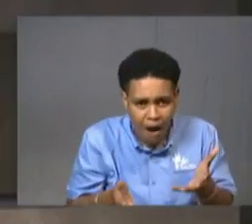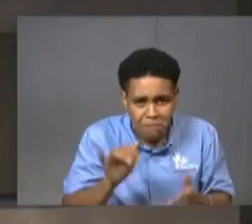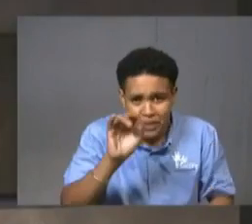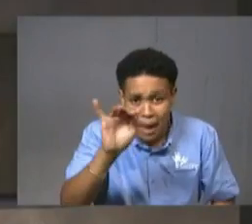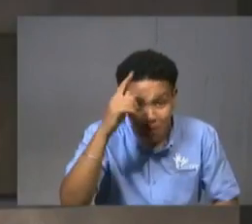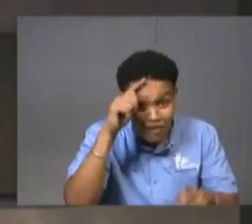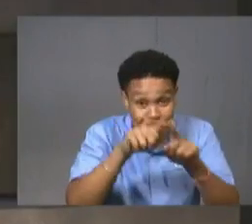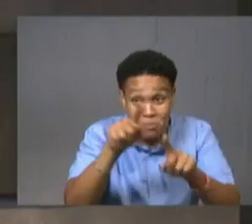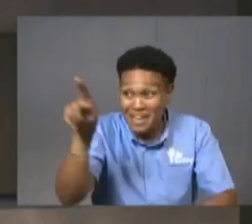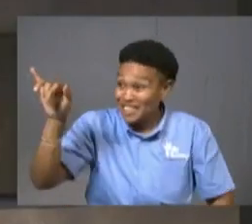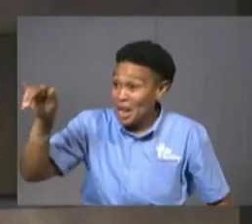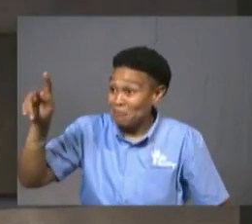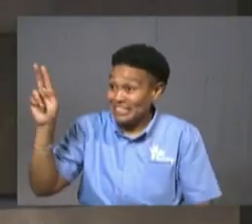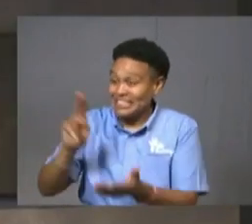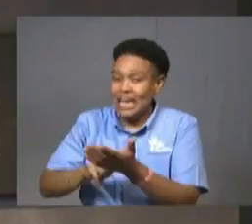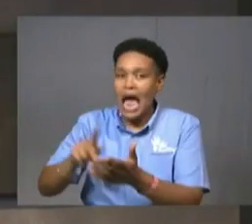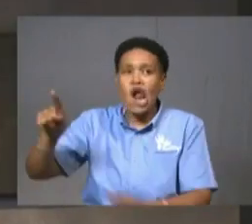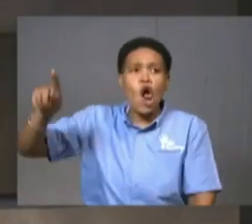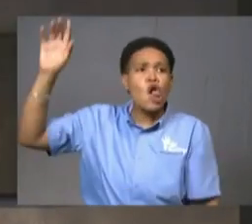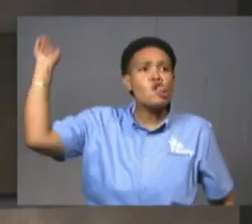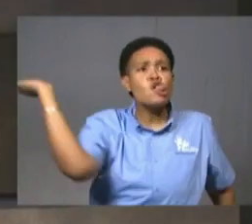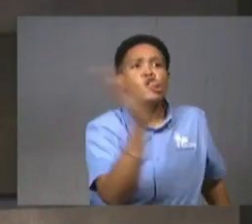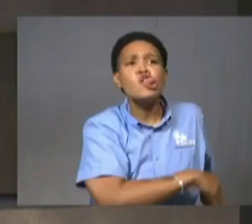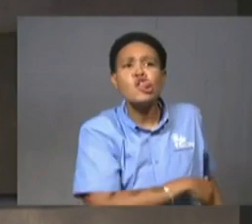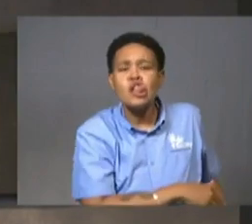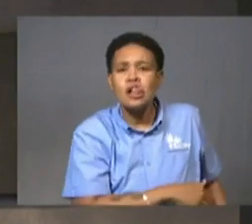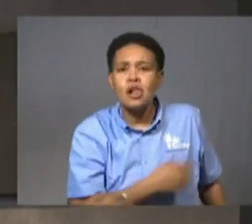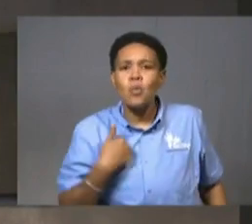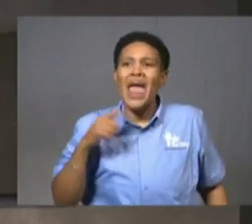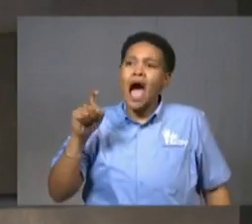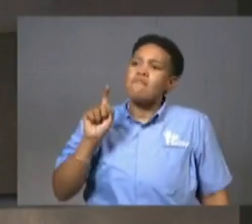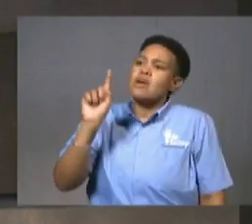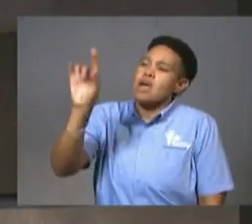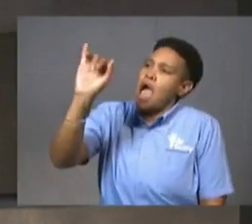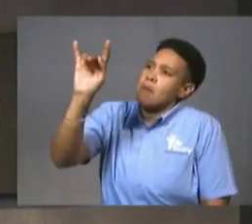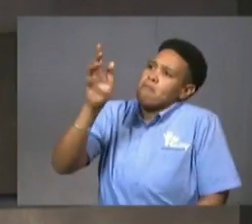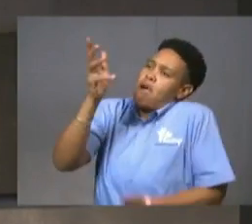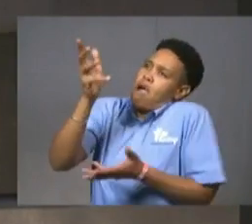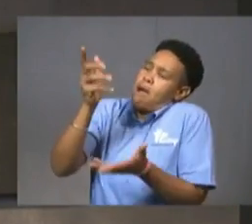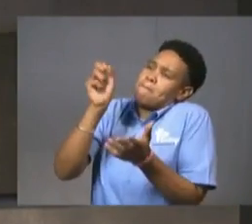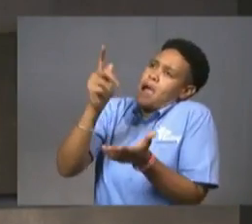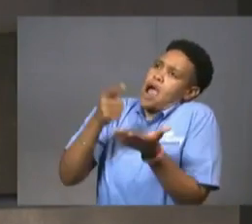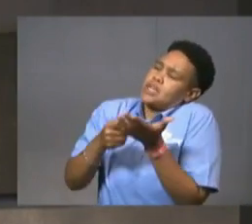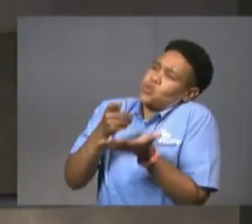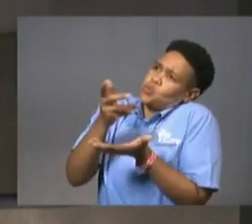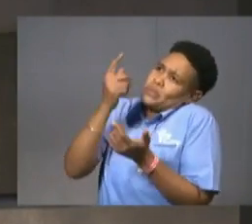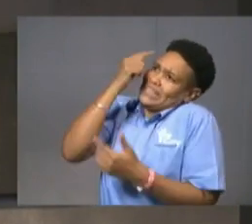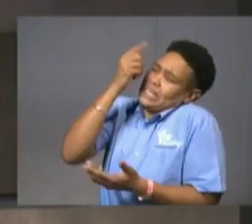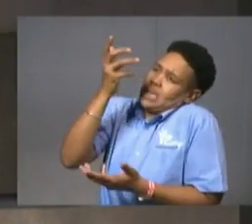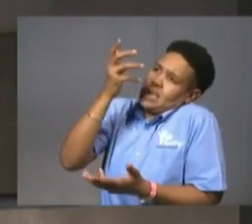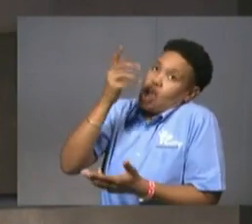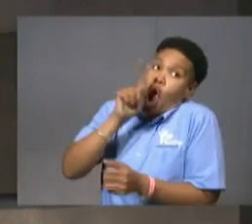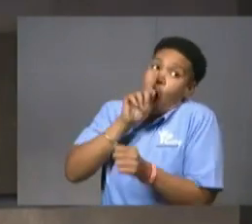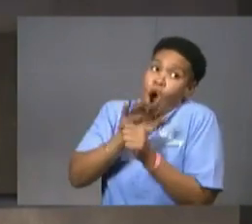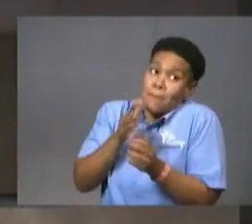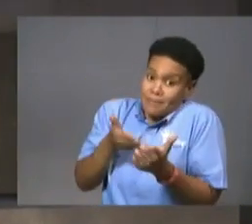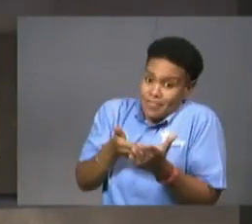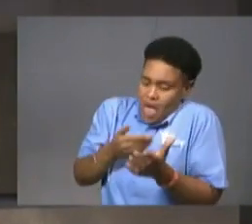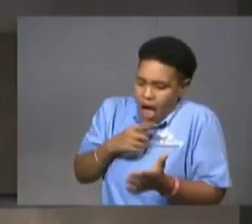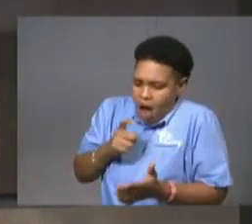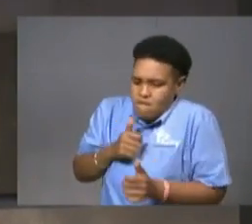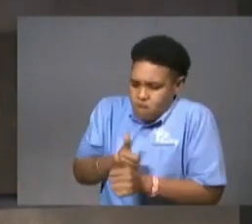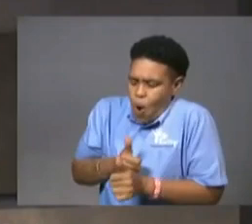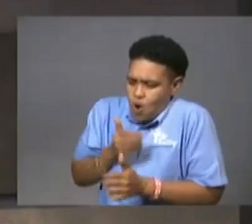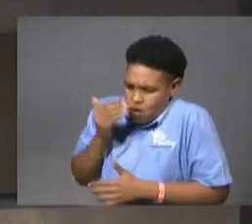on. We had to renegotiate the IMF agreement. We had to deliver on all of the commitments in it, which we did, and